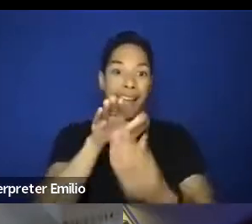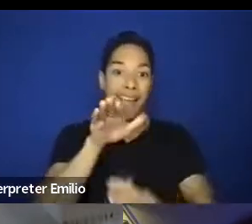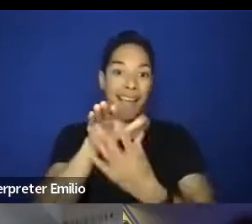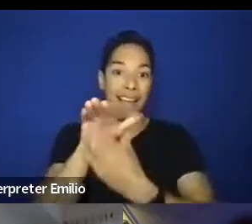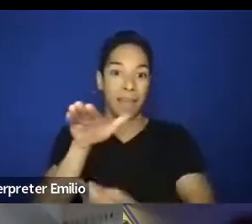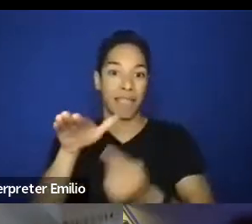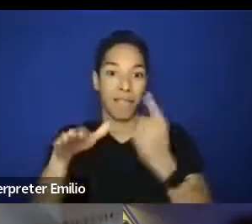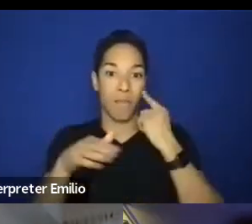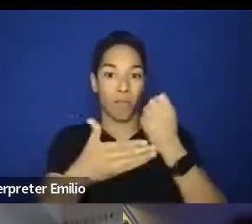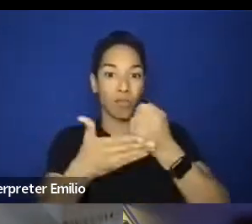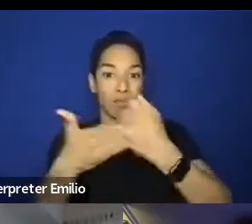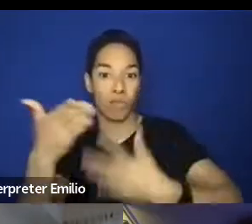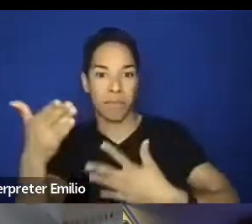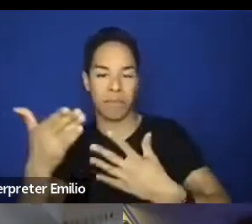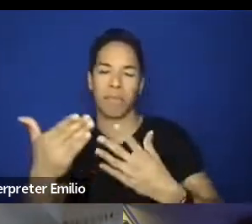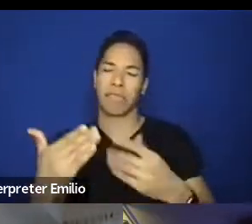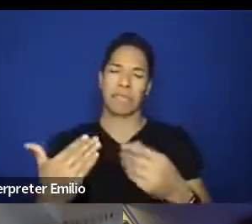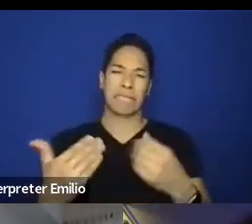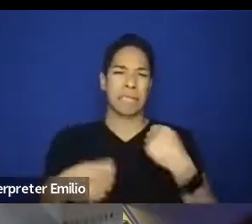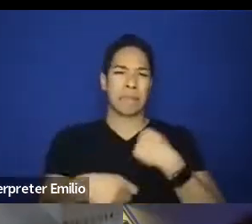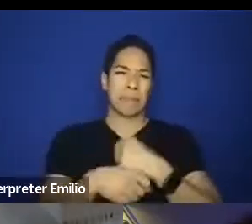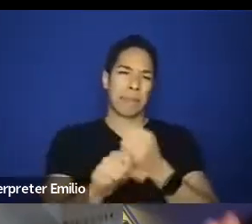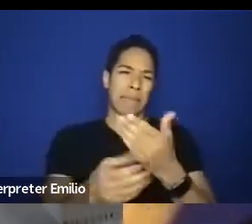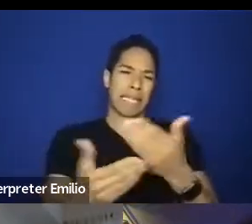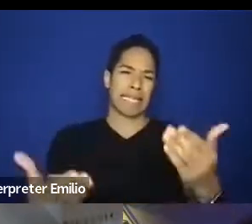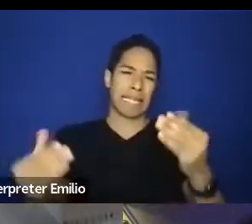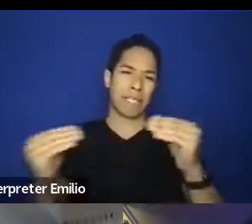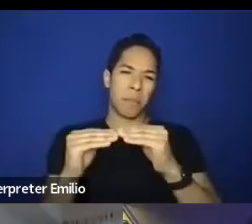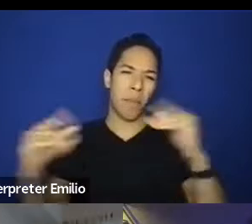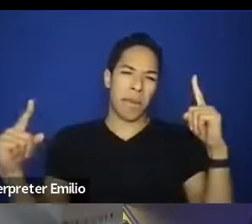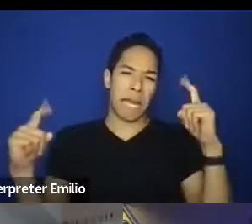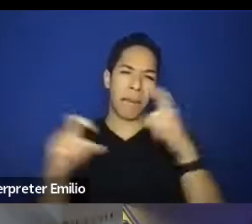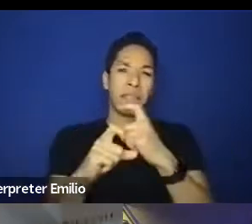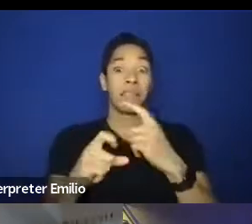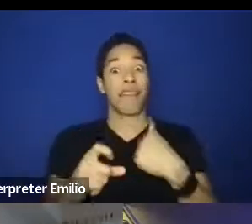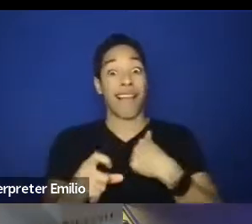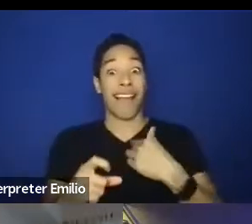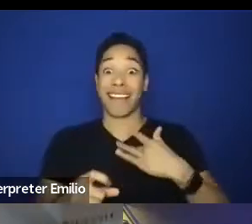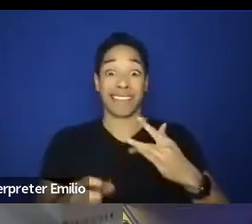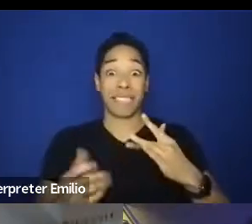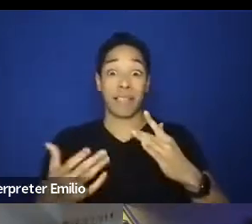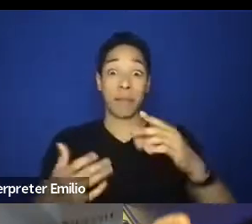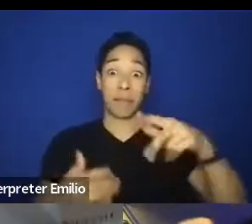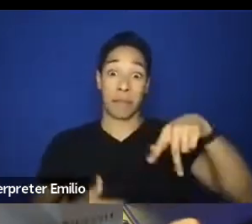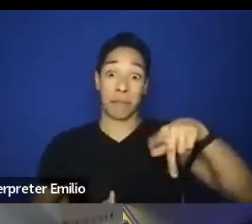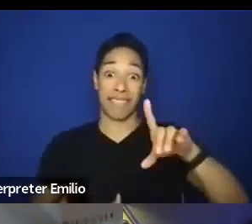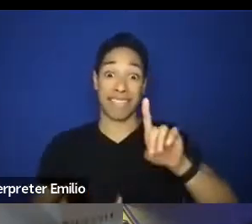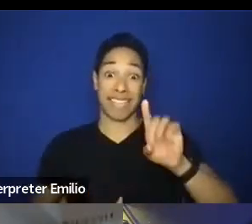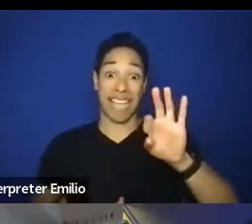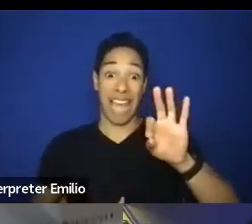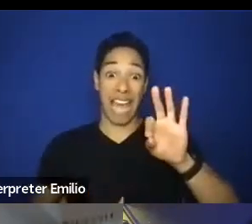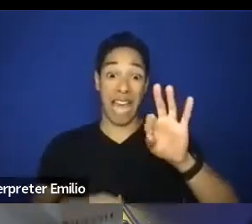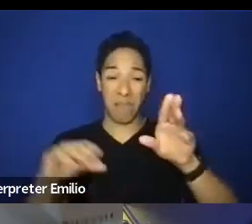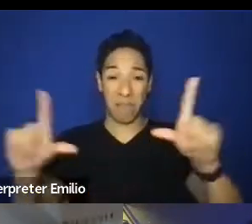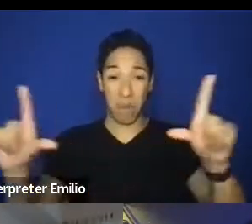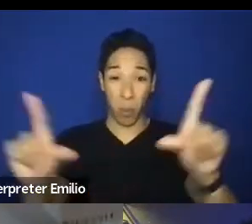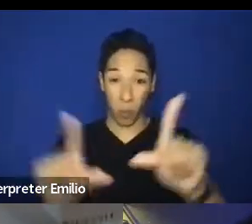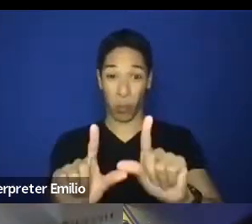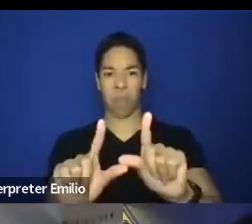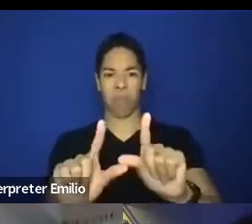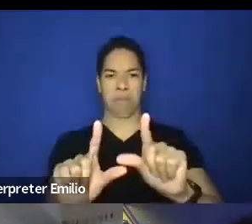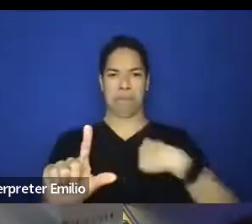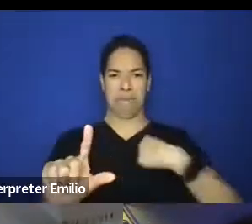very difficult. So I find myself enlarging pages because sometimes they send you, the little